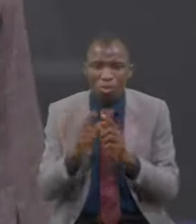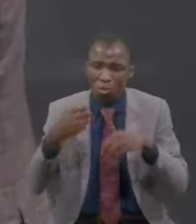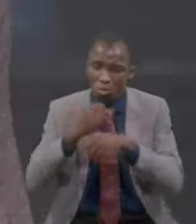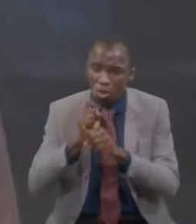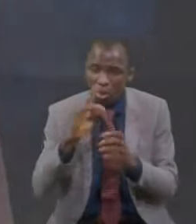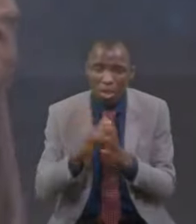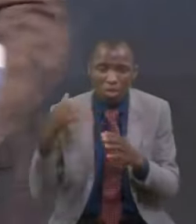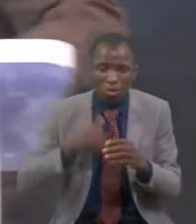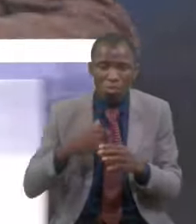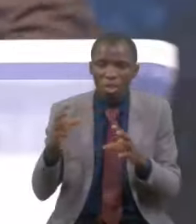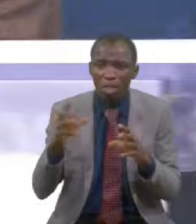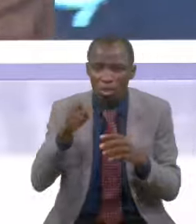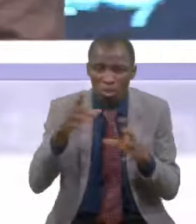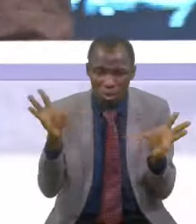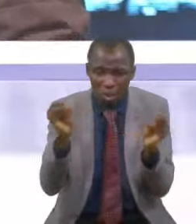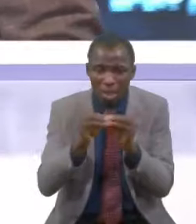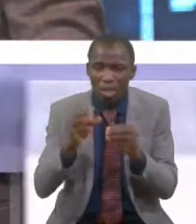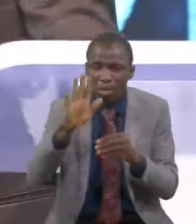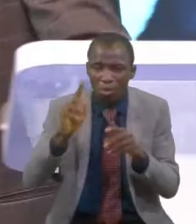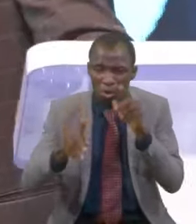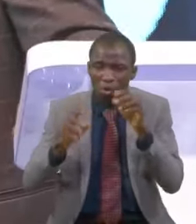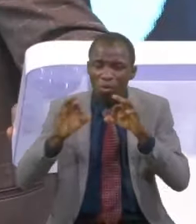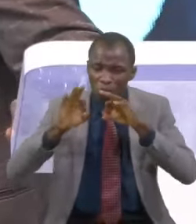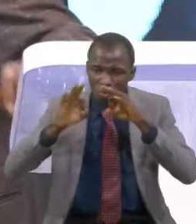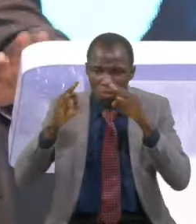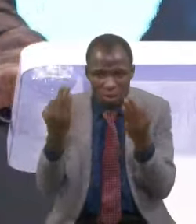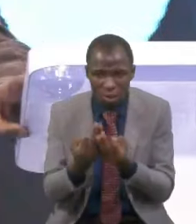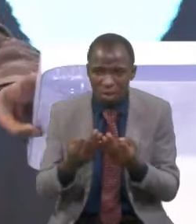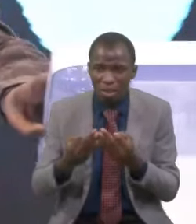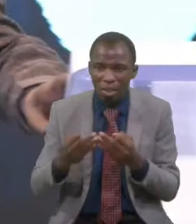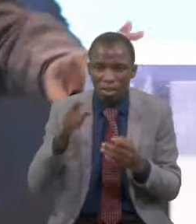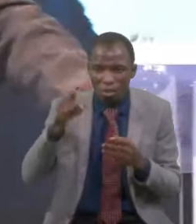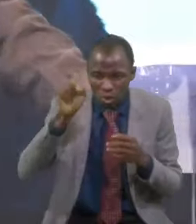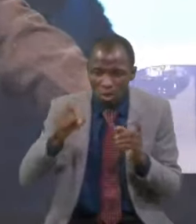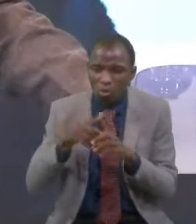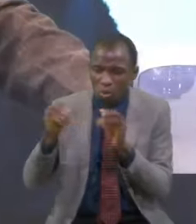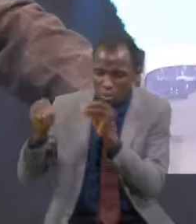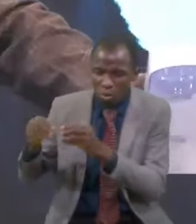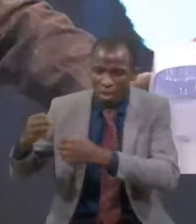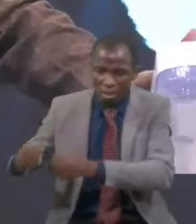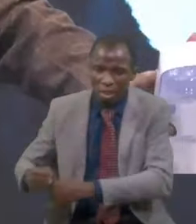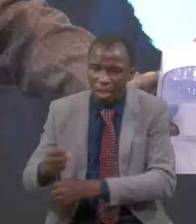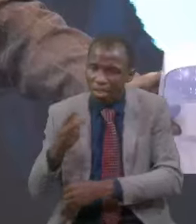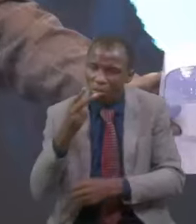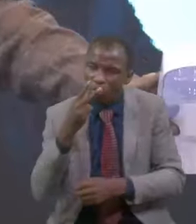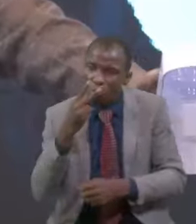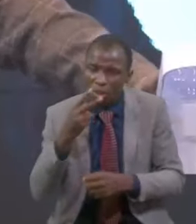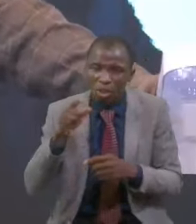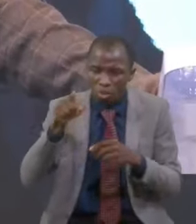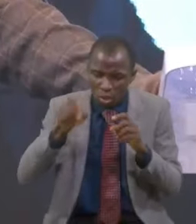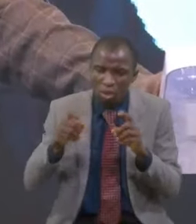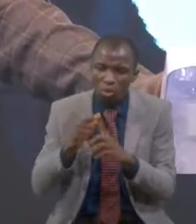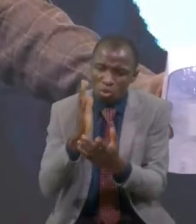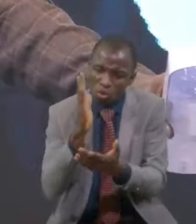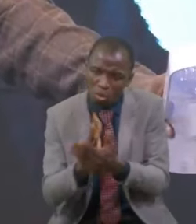them, you have to lay this aside, the smoking. You have to lay this aside,